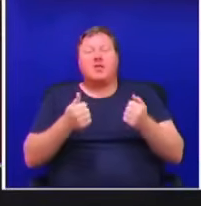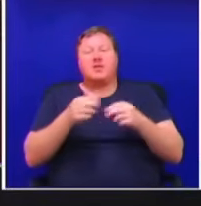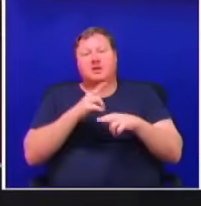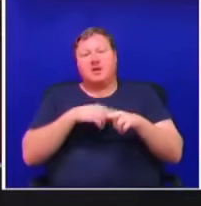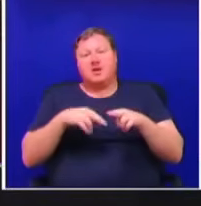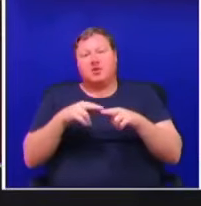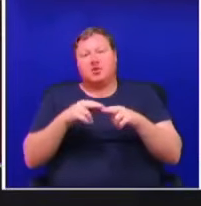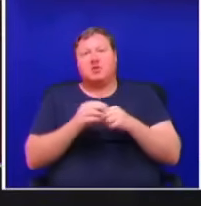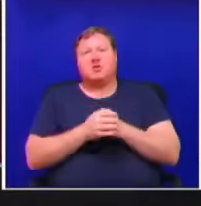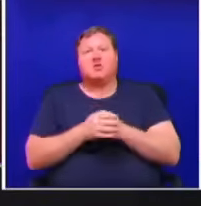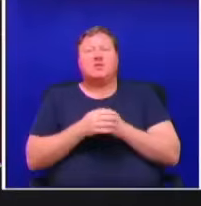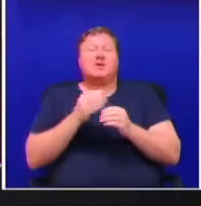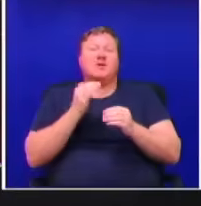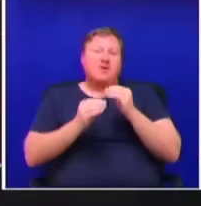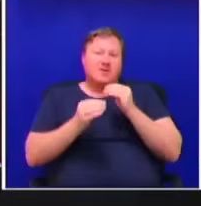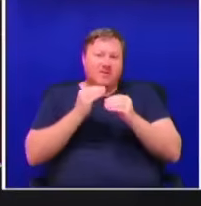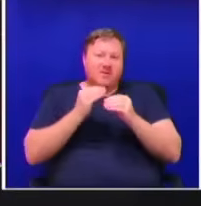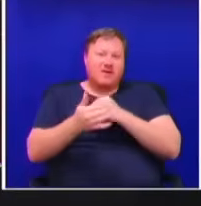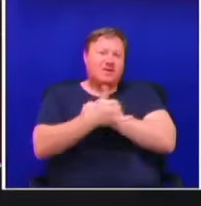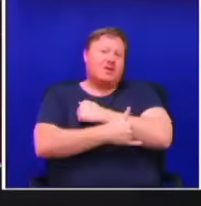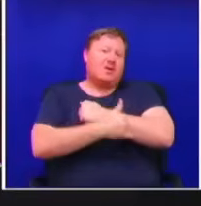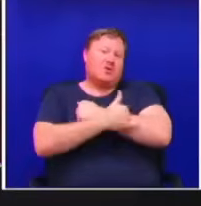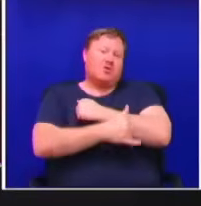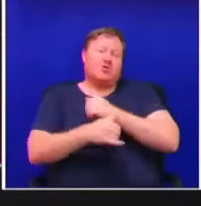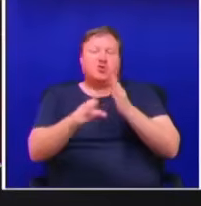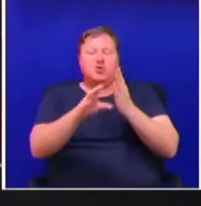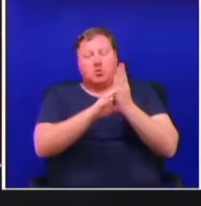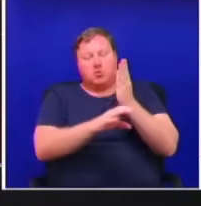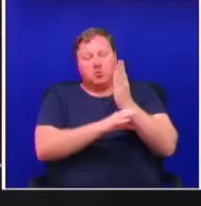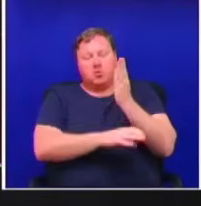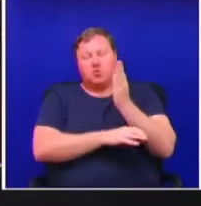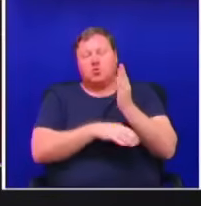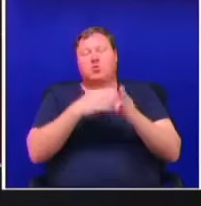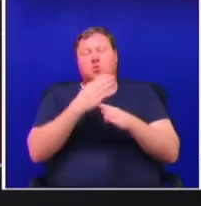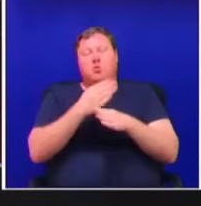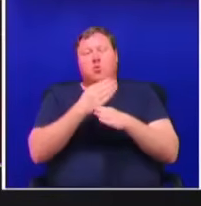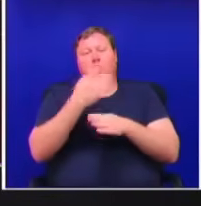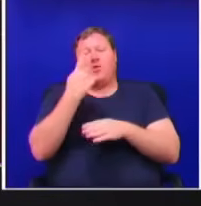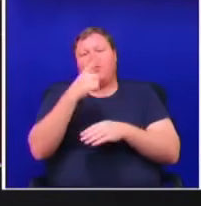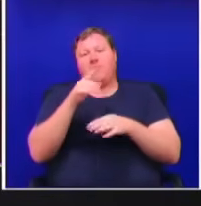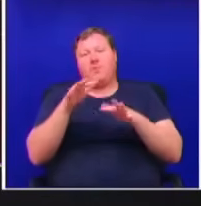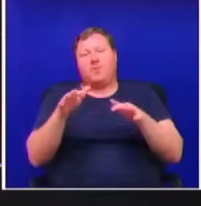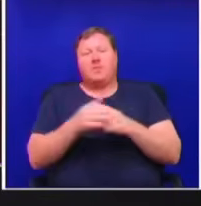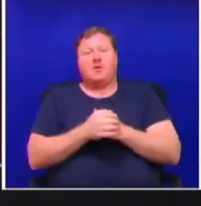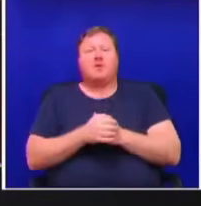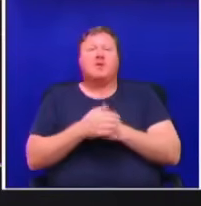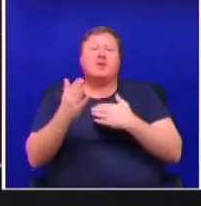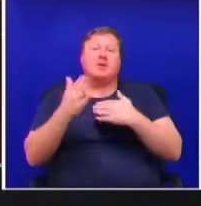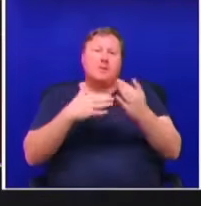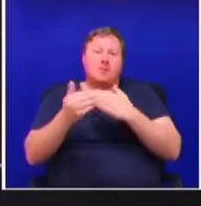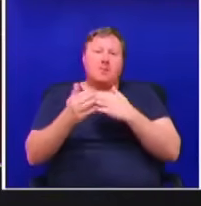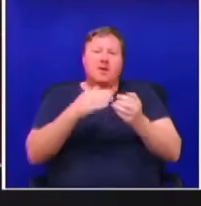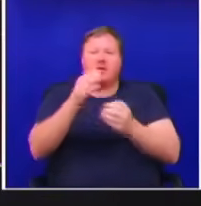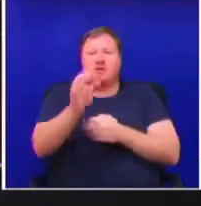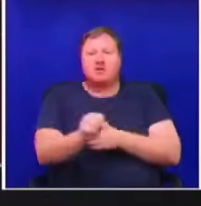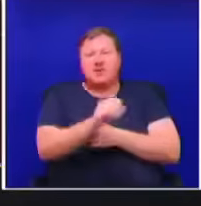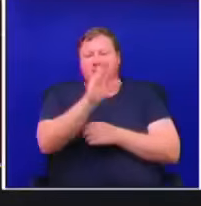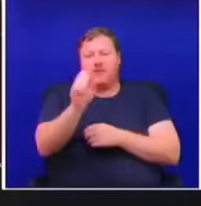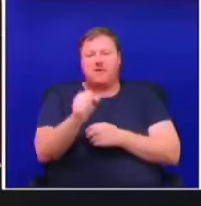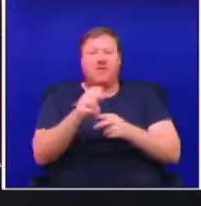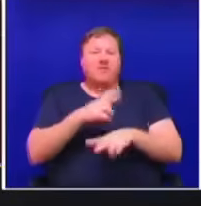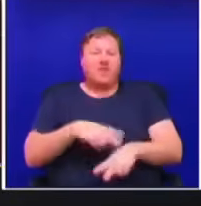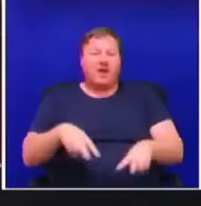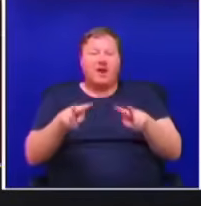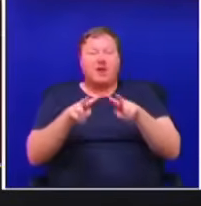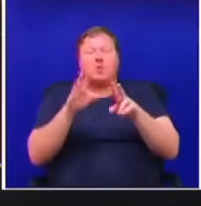fixing the state and making the constitution work for our people, building South African values,